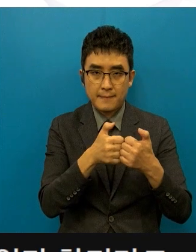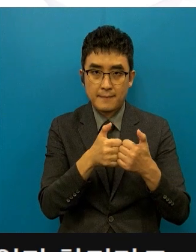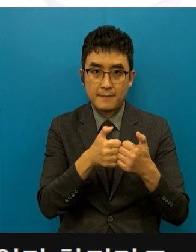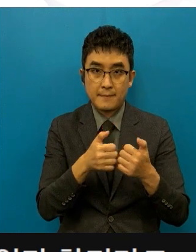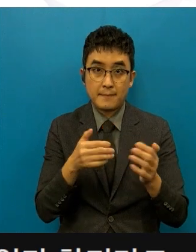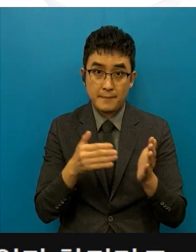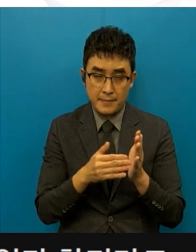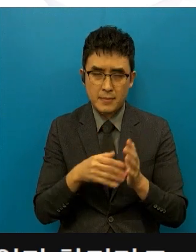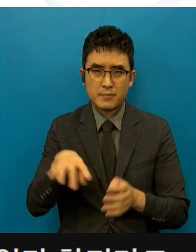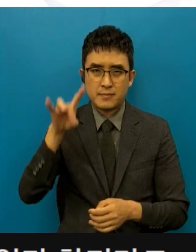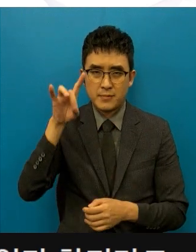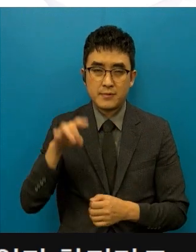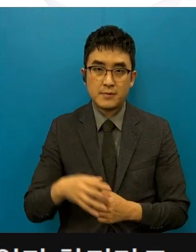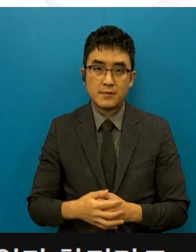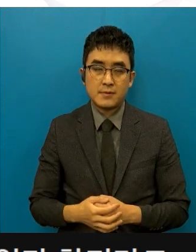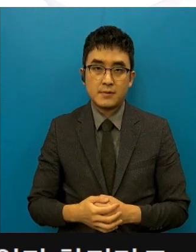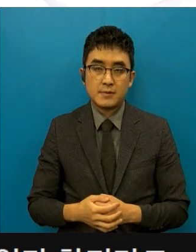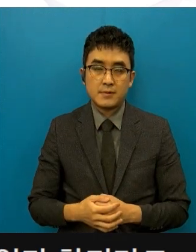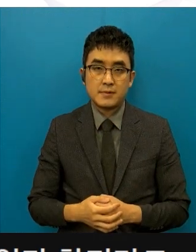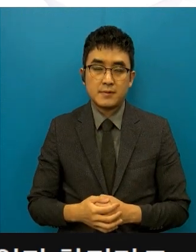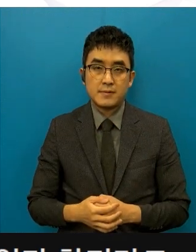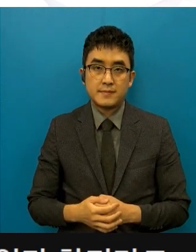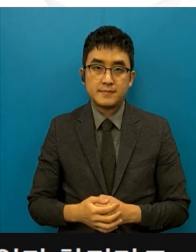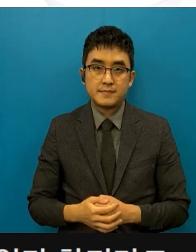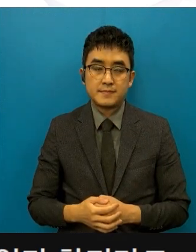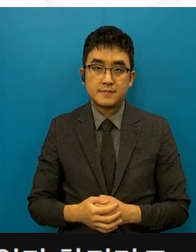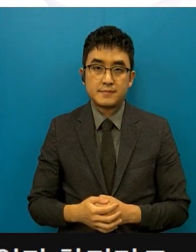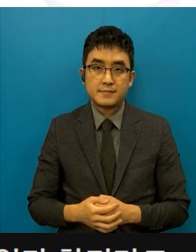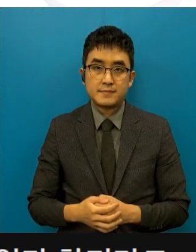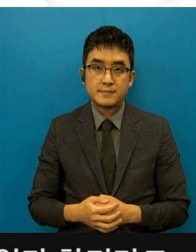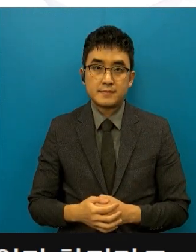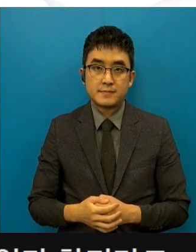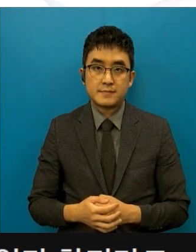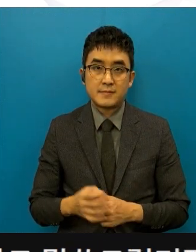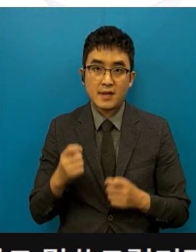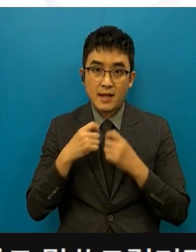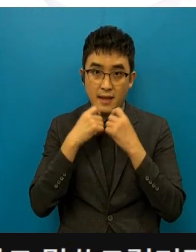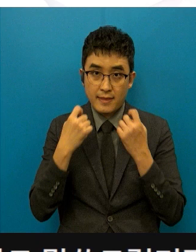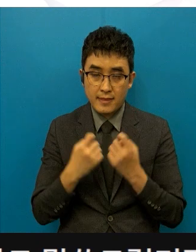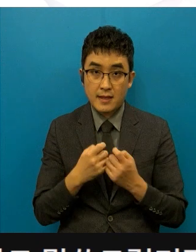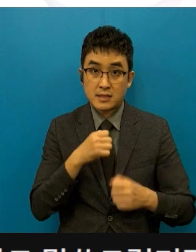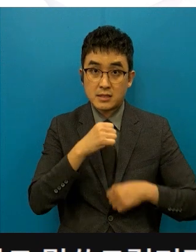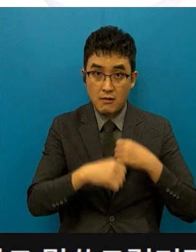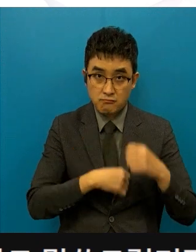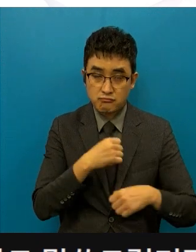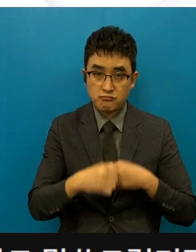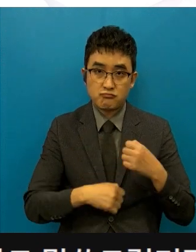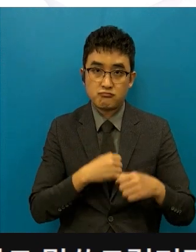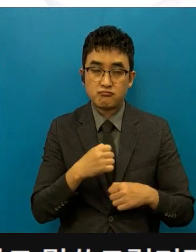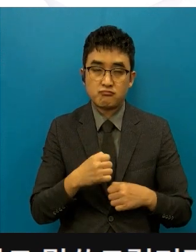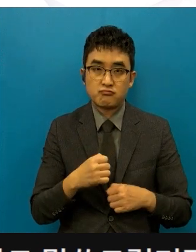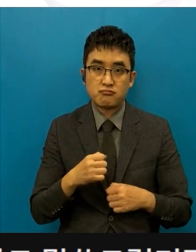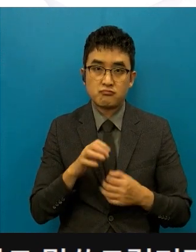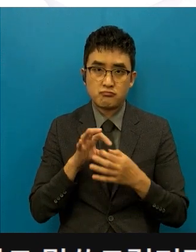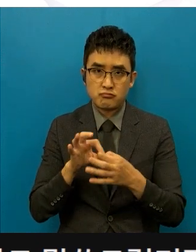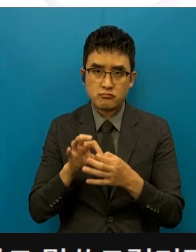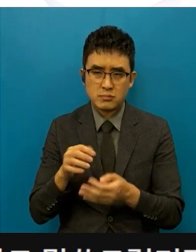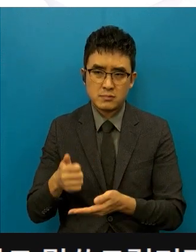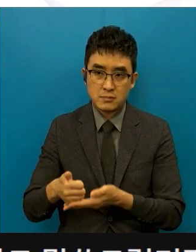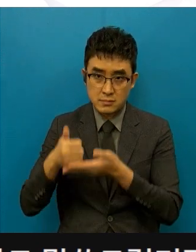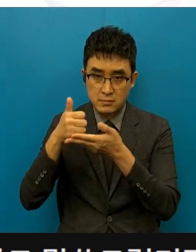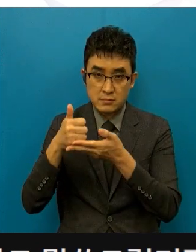to establish that this wish is solely based on the autonomous wish of the patient. And there should be a palliative